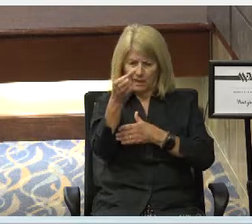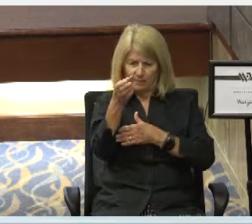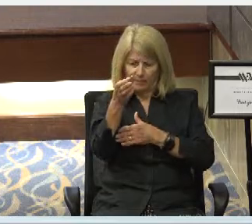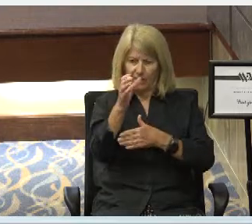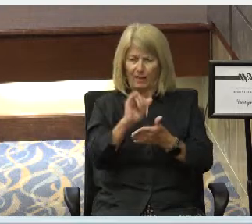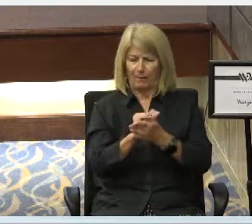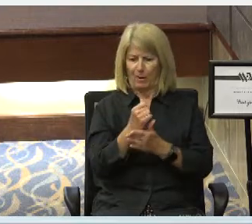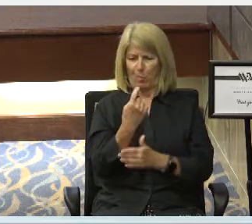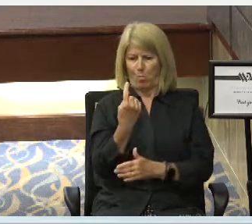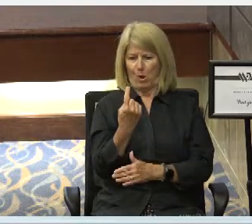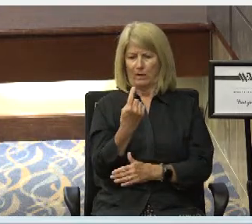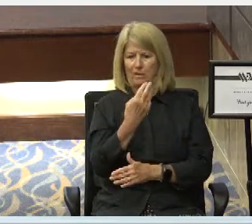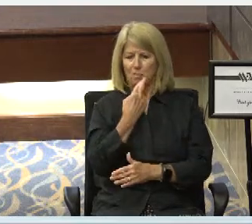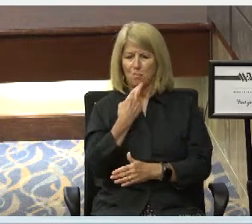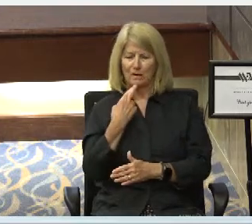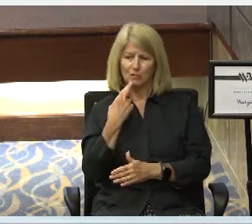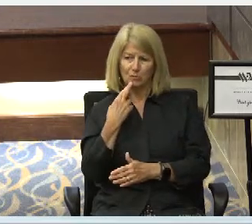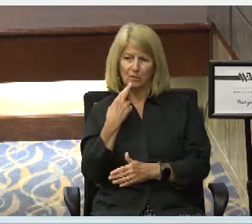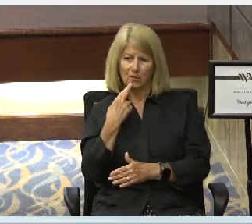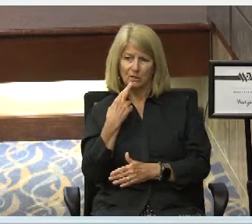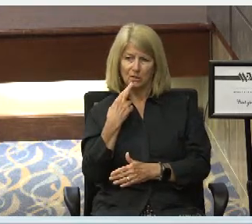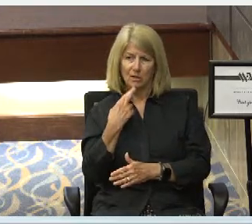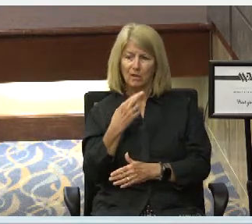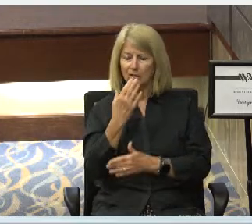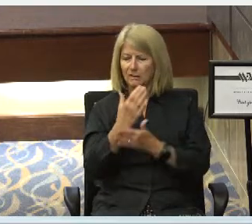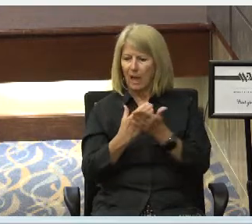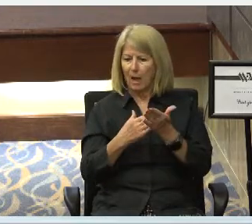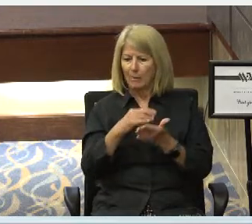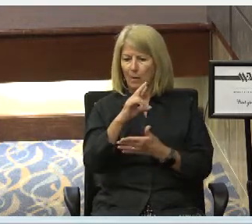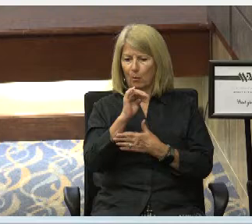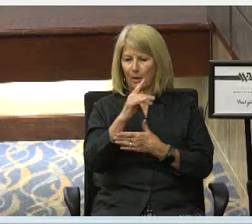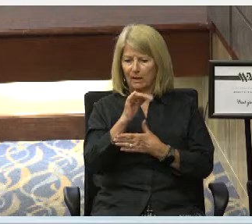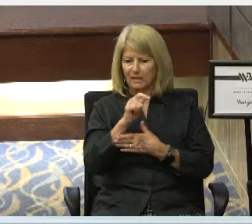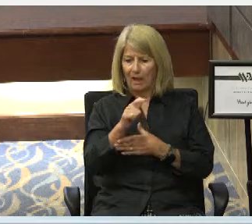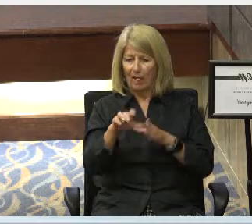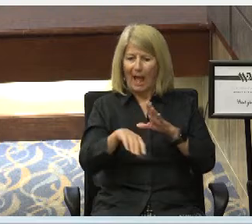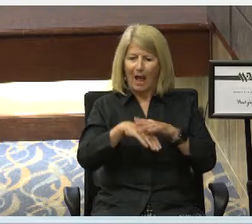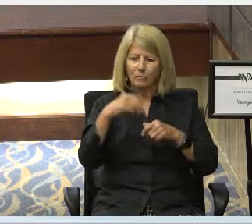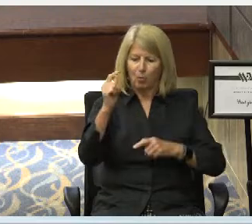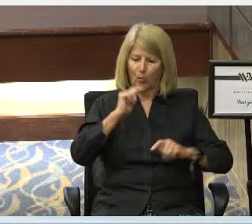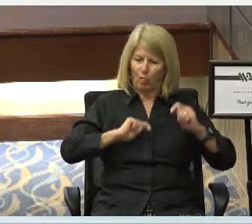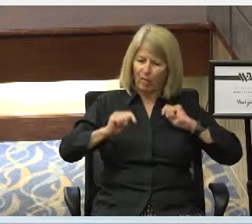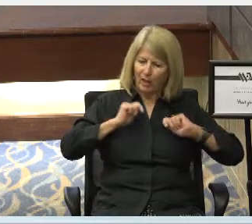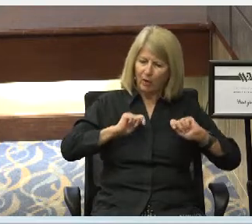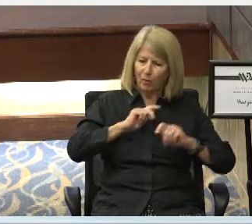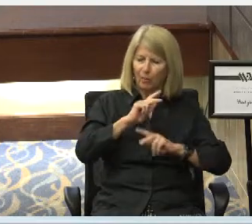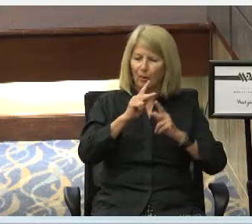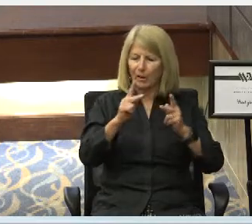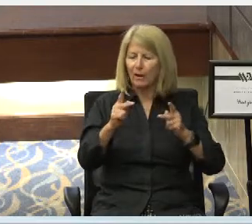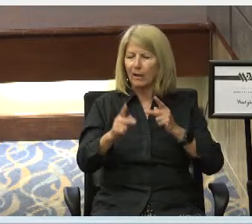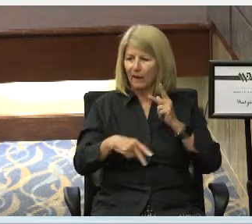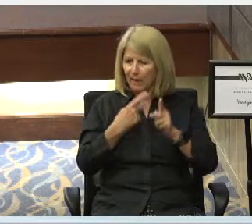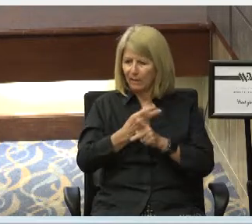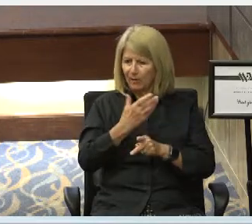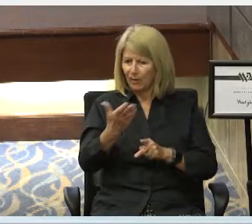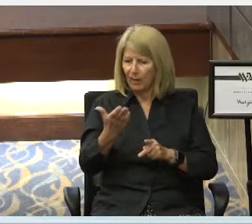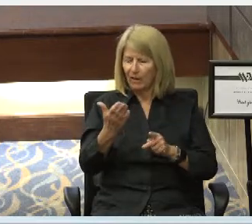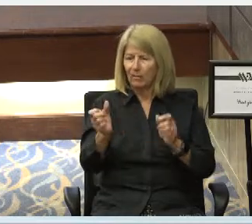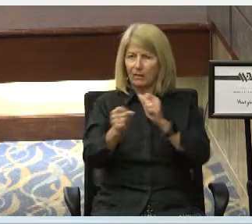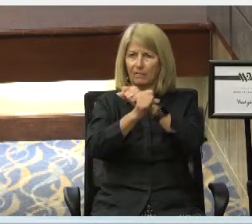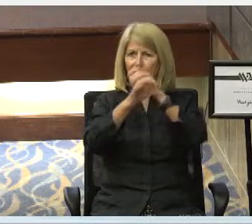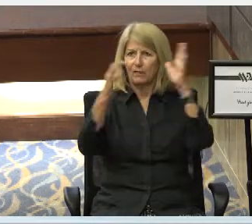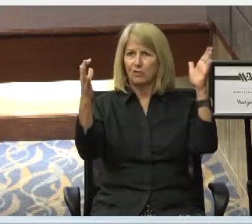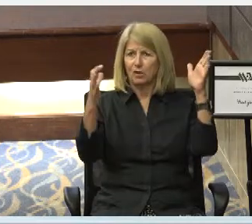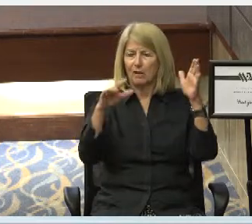restaurant with some retail or outdoor theater kinds of things. In the revision, phase 3 now